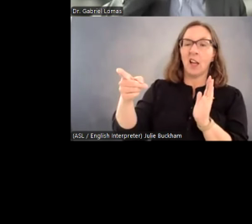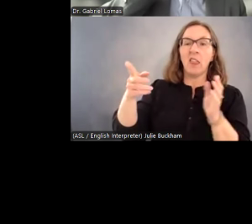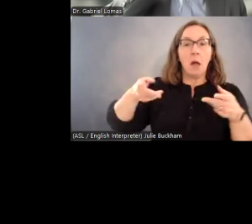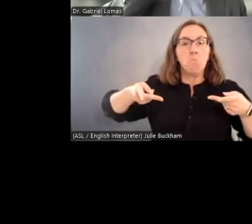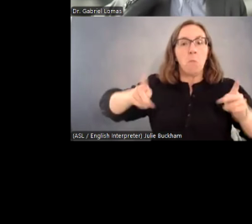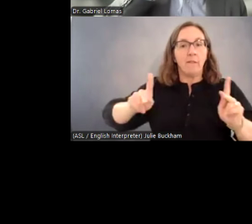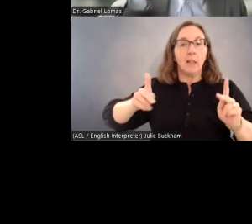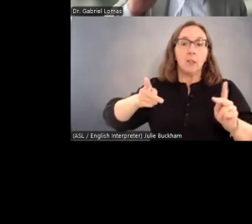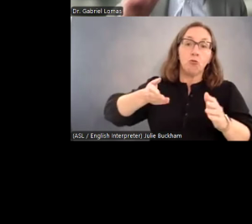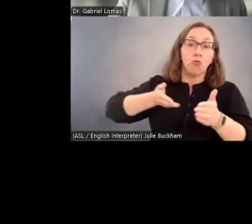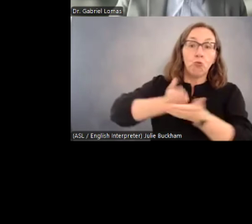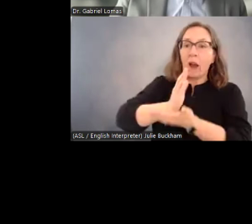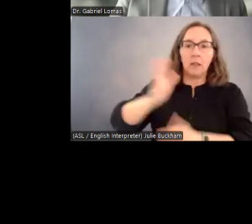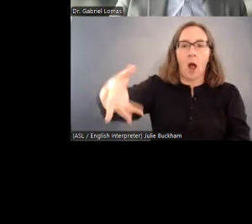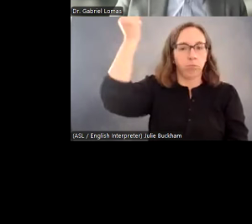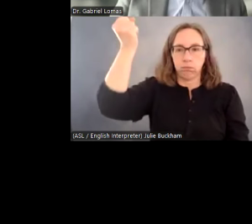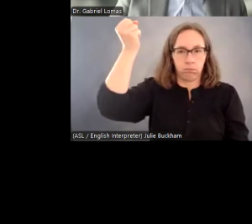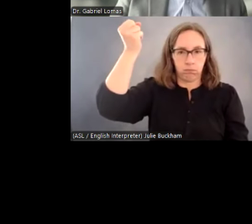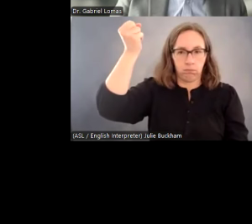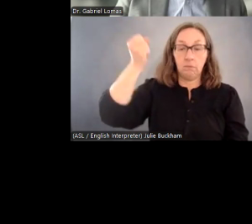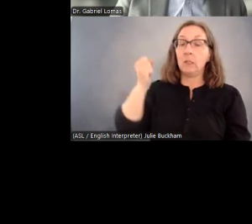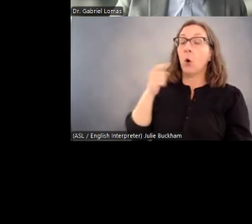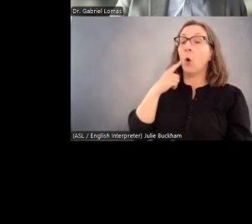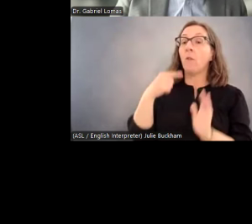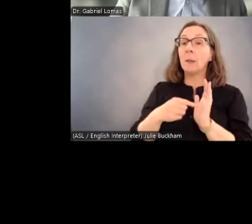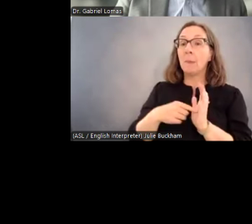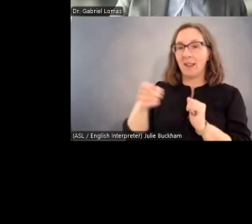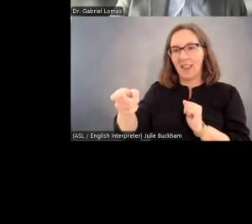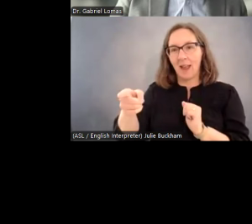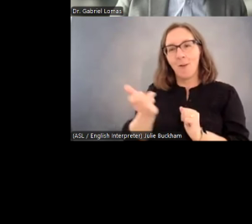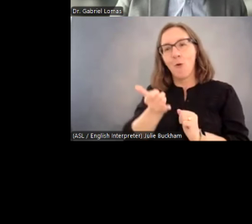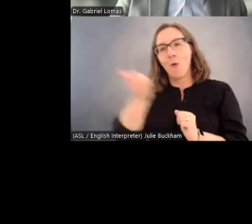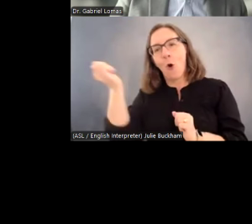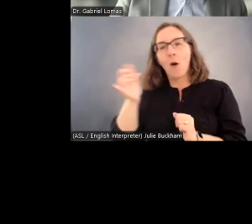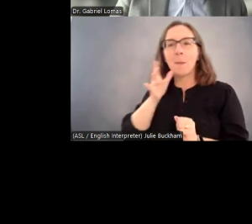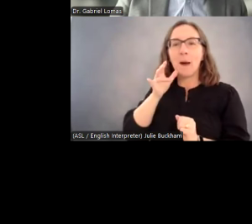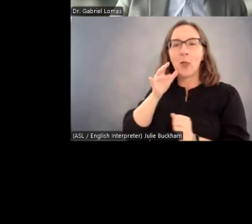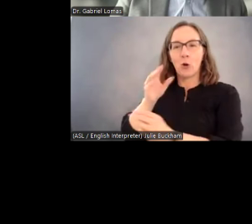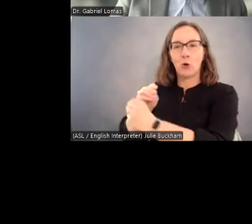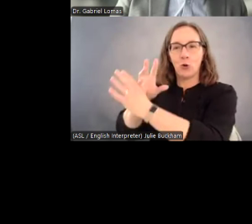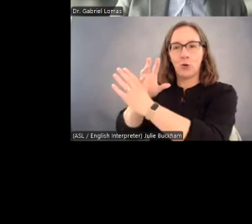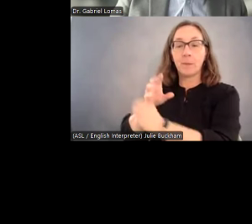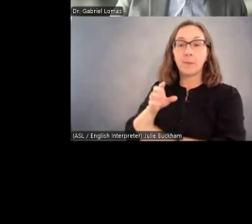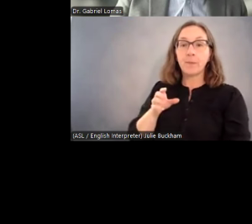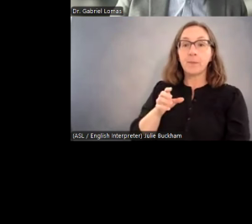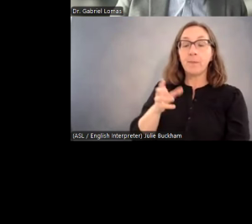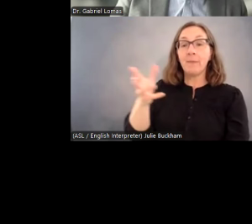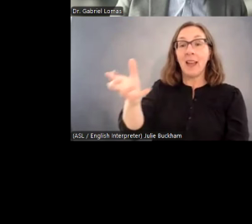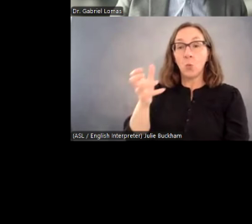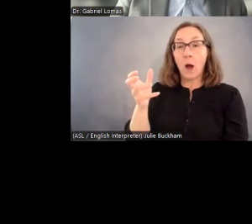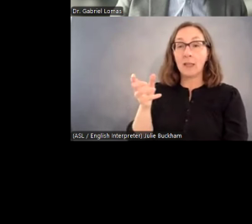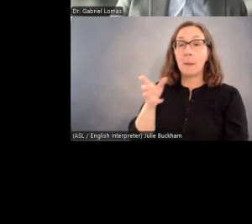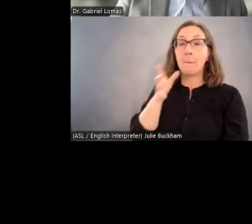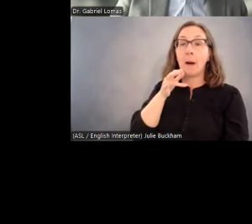an example, this individual was communicating with their mother, and they wanted to post a message on